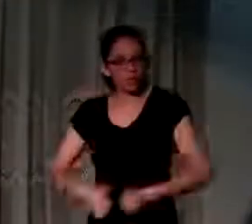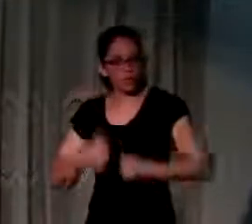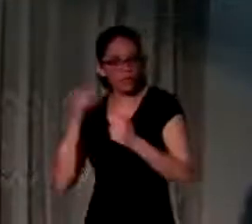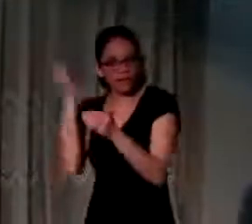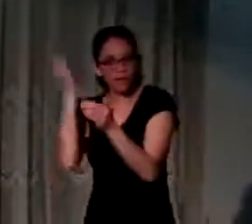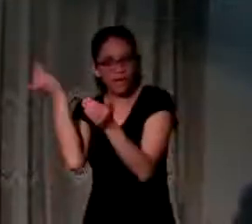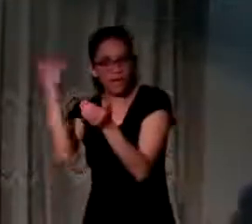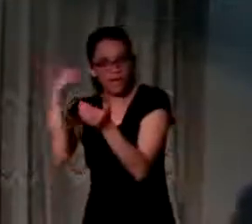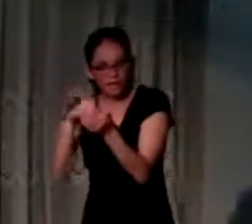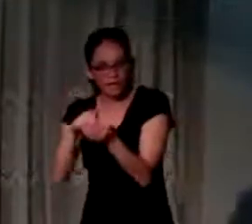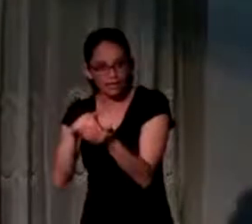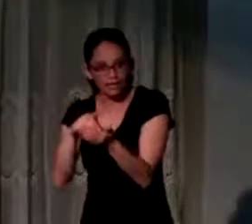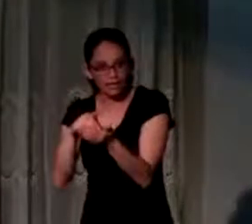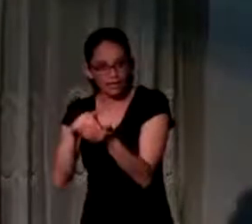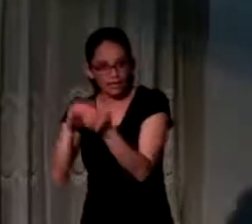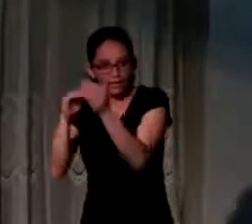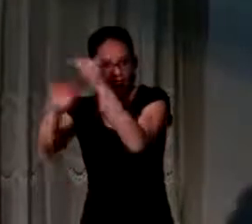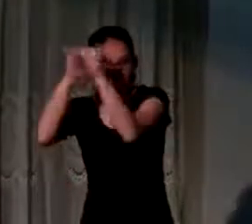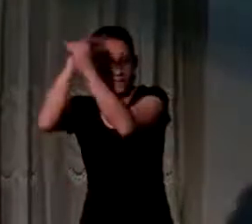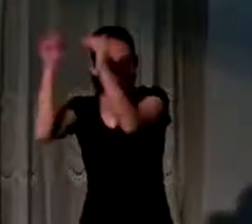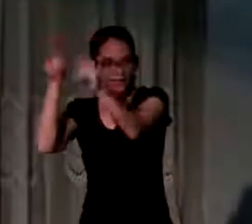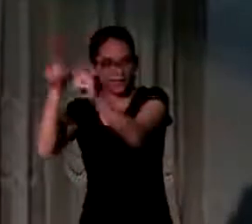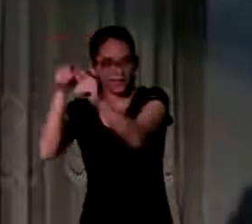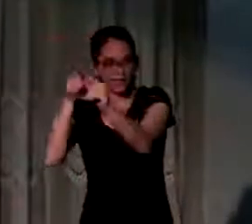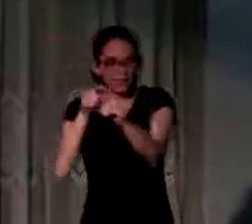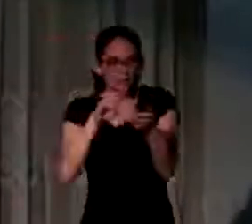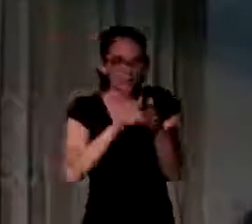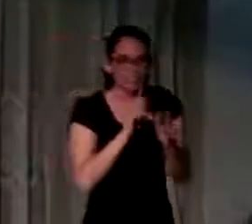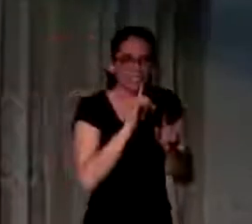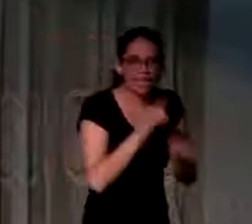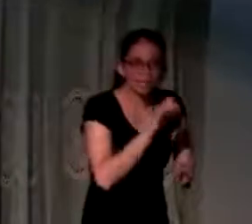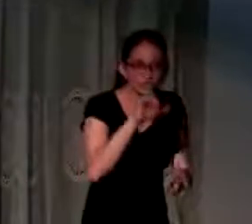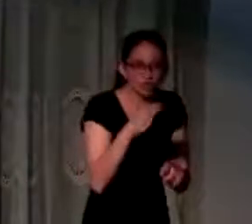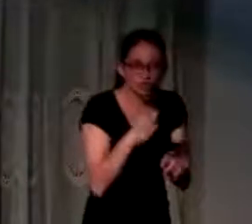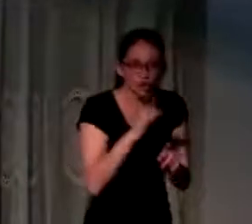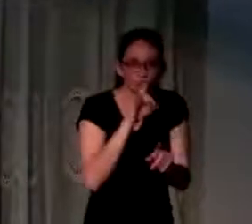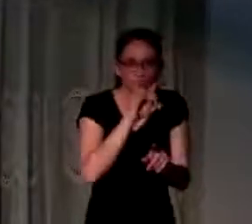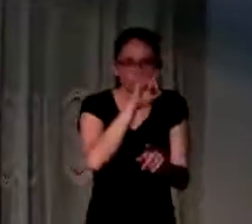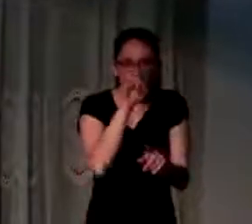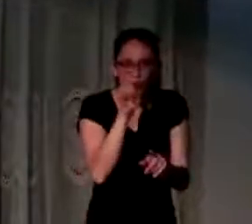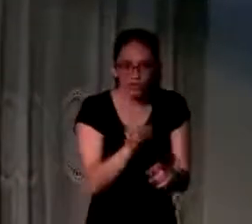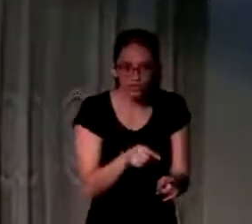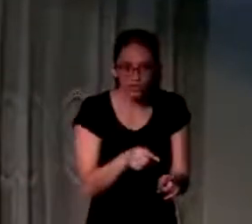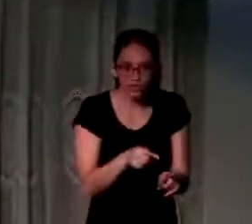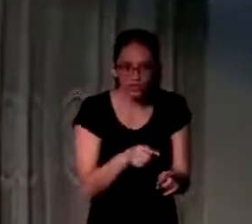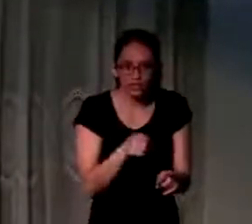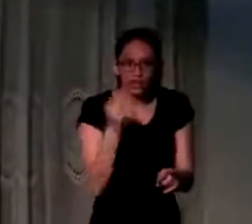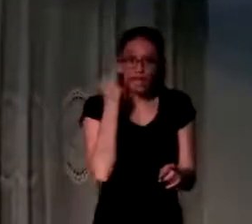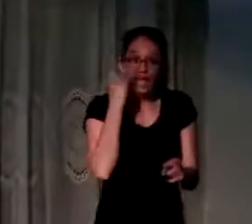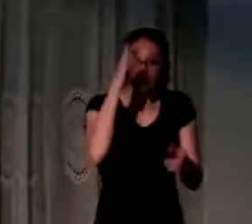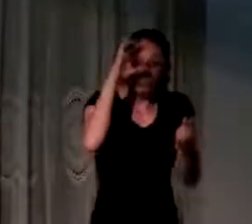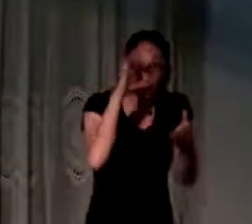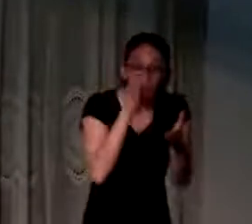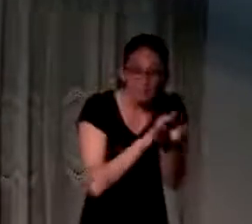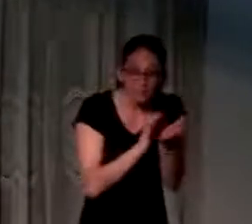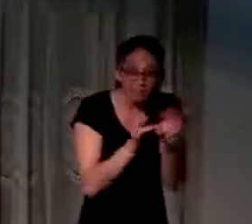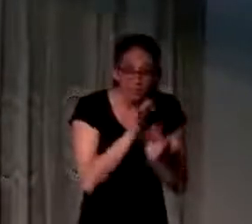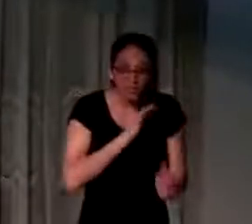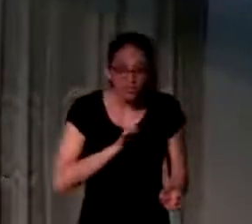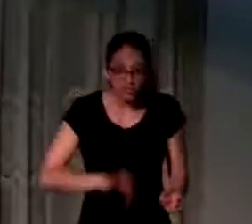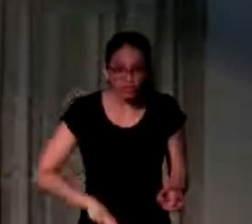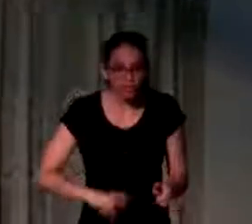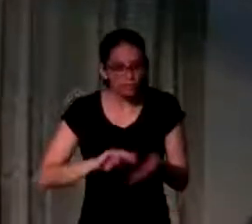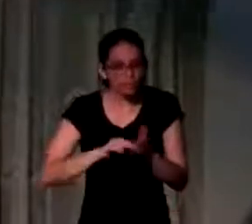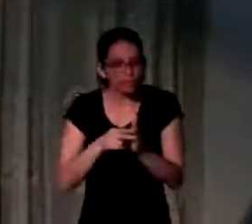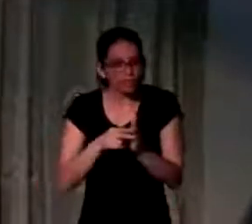later, standing by a dead man's gravesite. If you just believe in me, you'll live, and whoever lives and believes in me shall never die. And